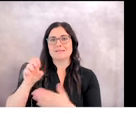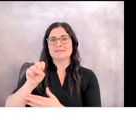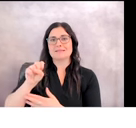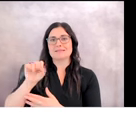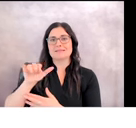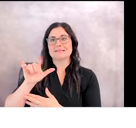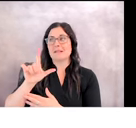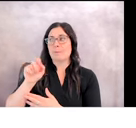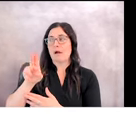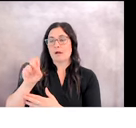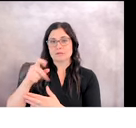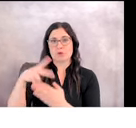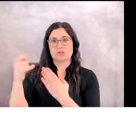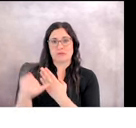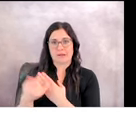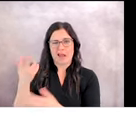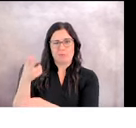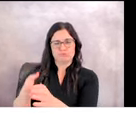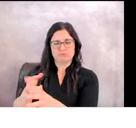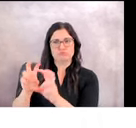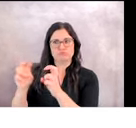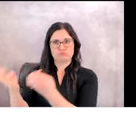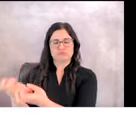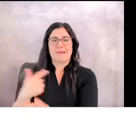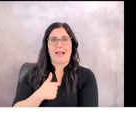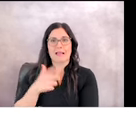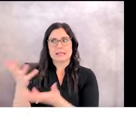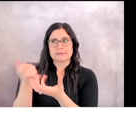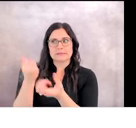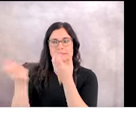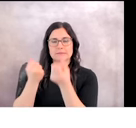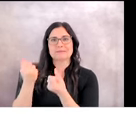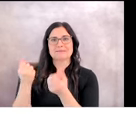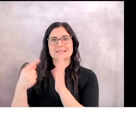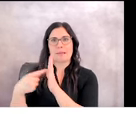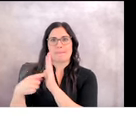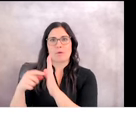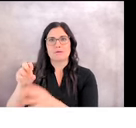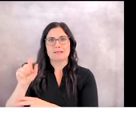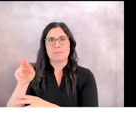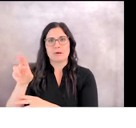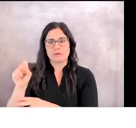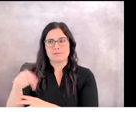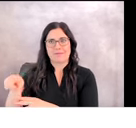project. And so I can go there and look at exemplary syllabi.